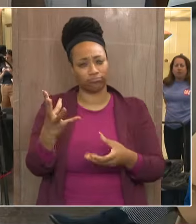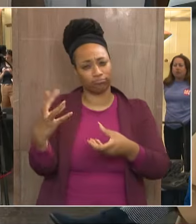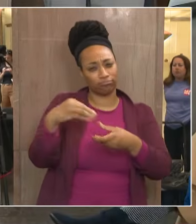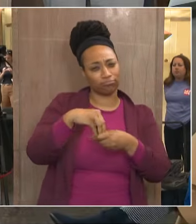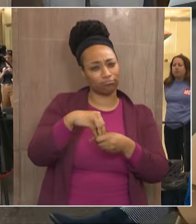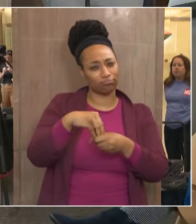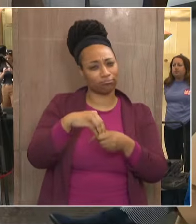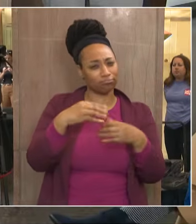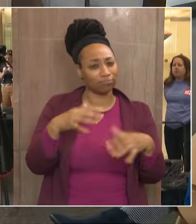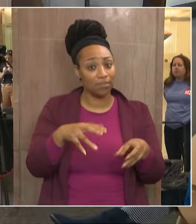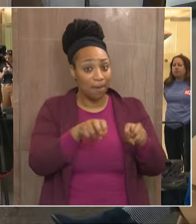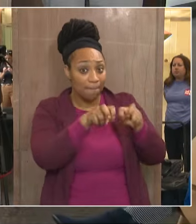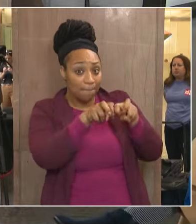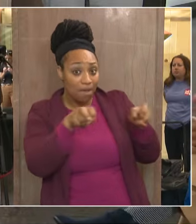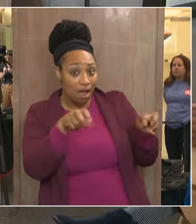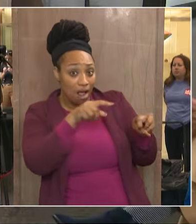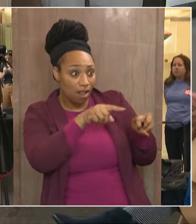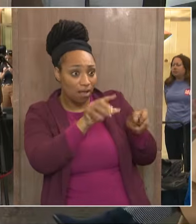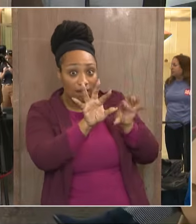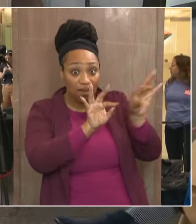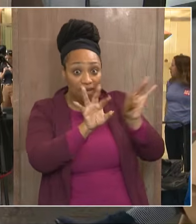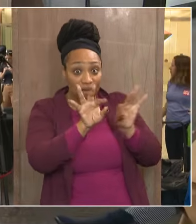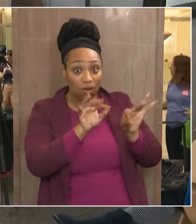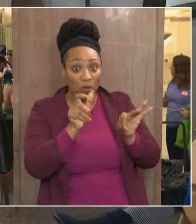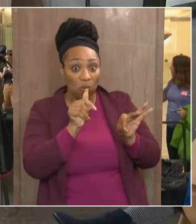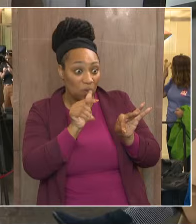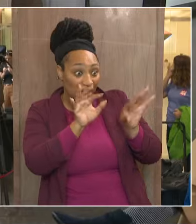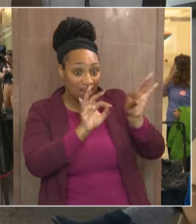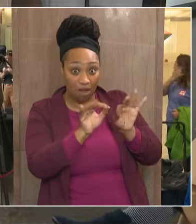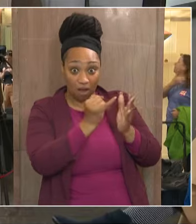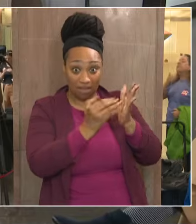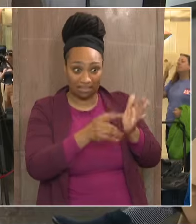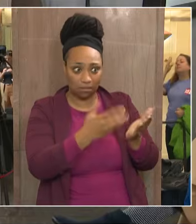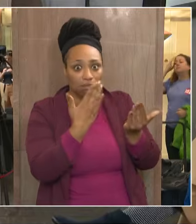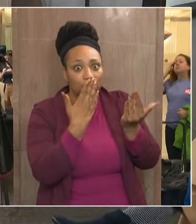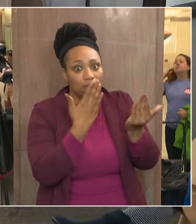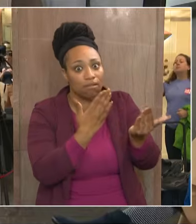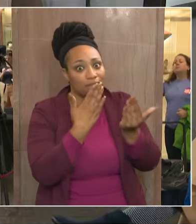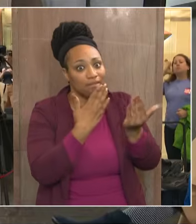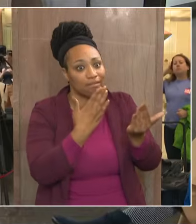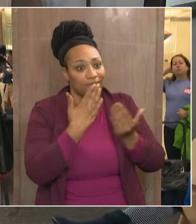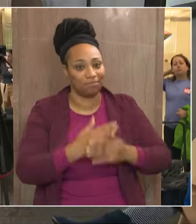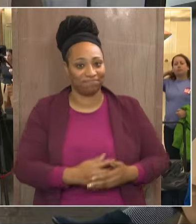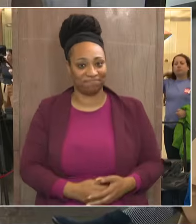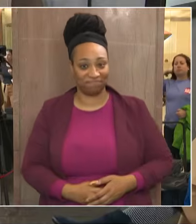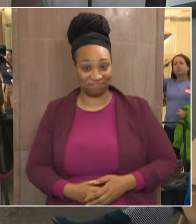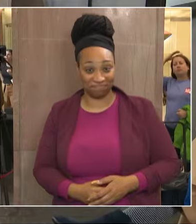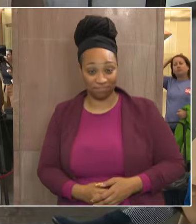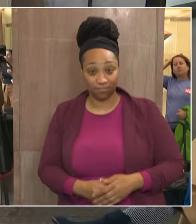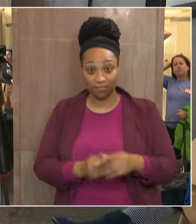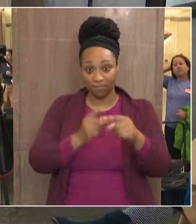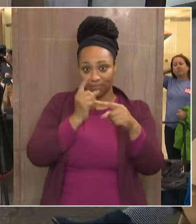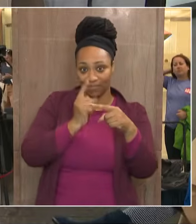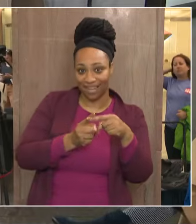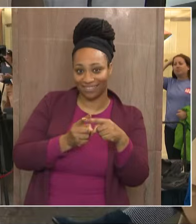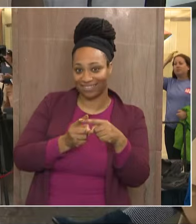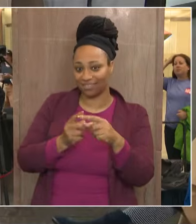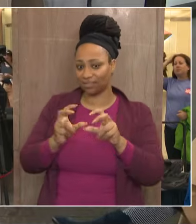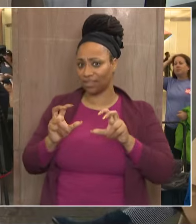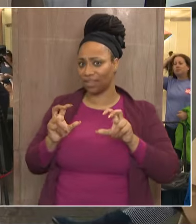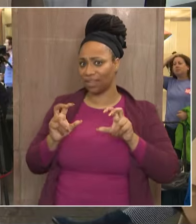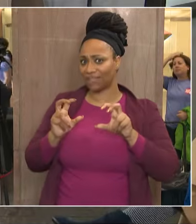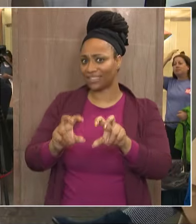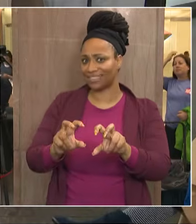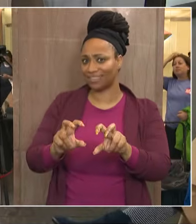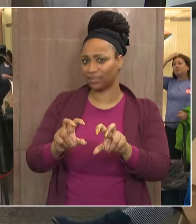select them, the building owners who saw our vision and allowed us, I'm not kidding here, to pour